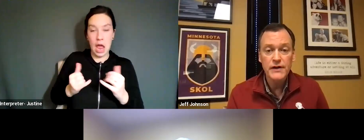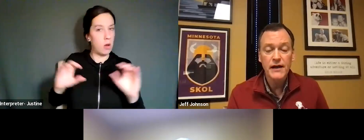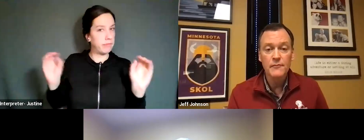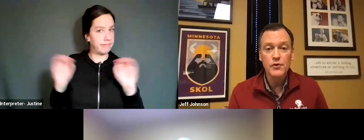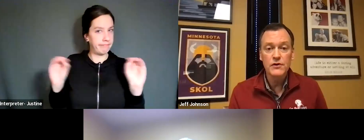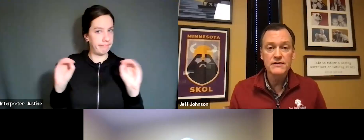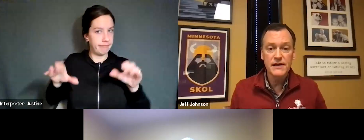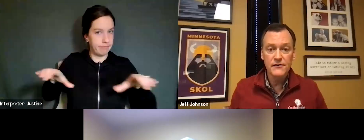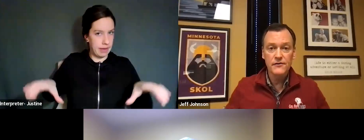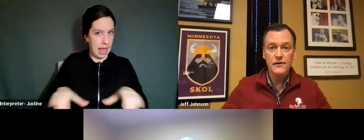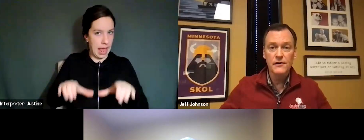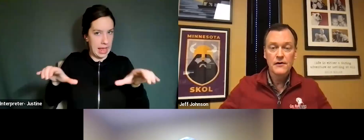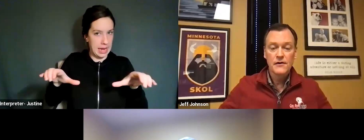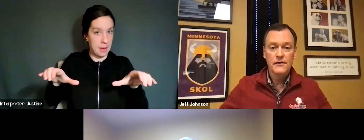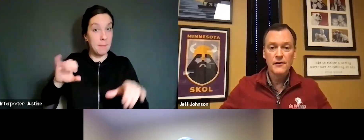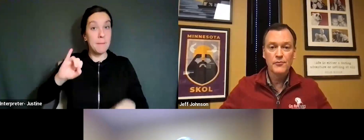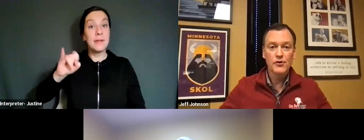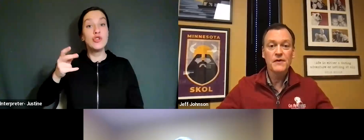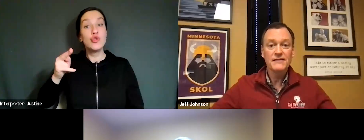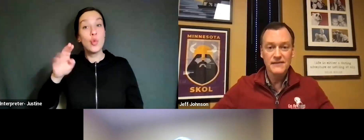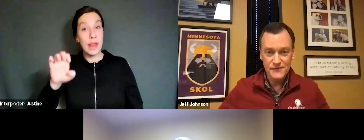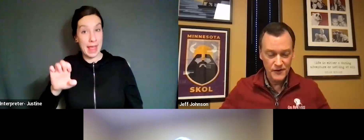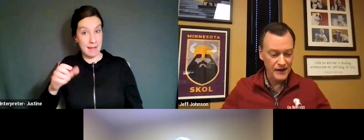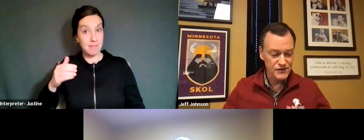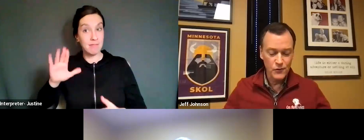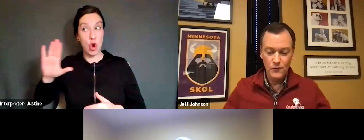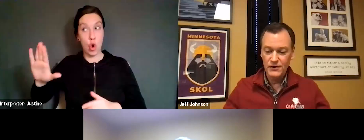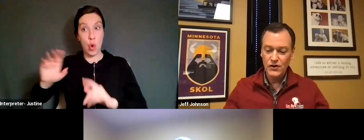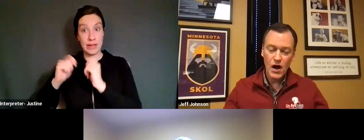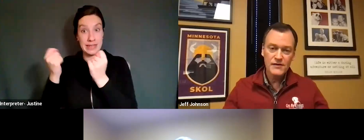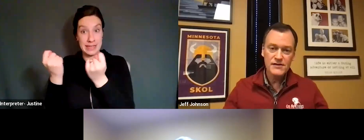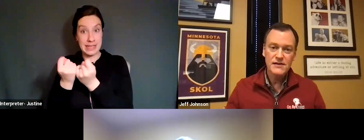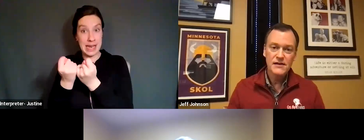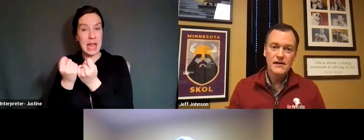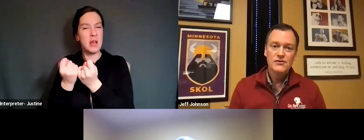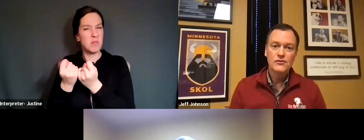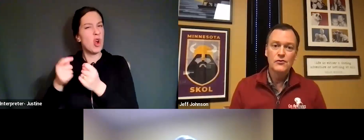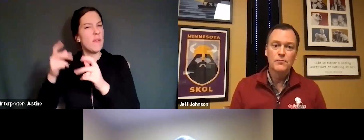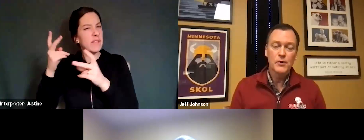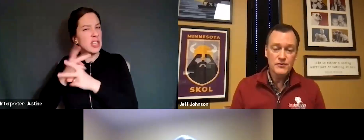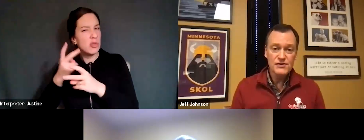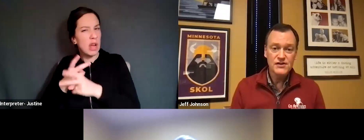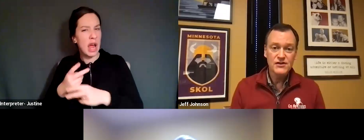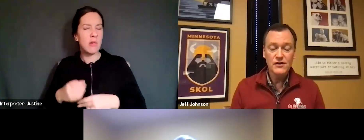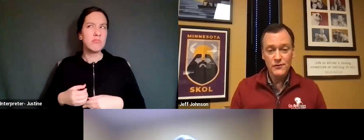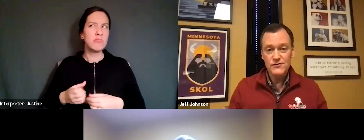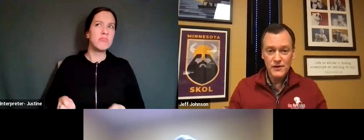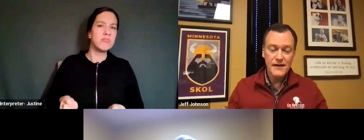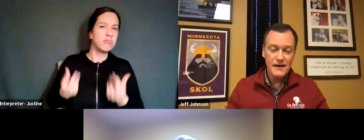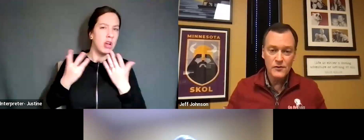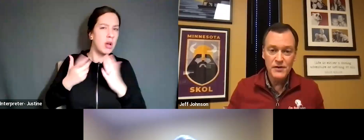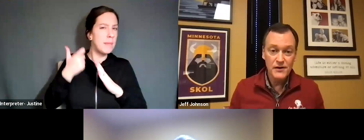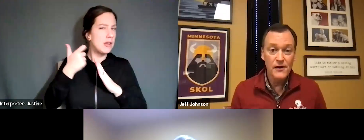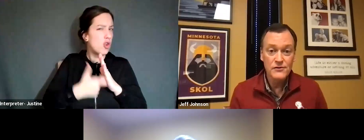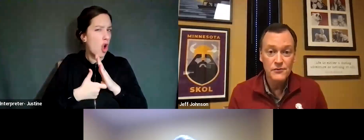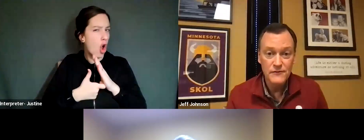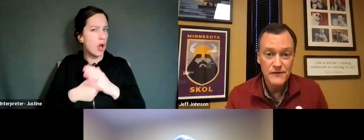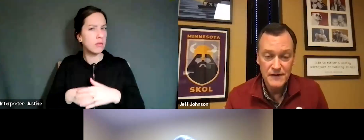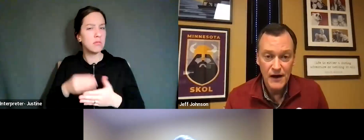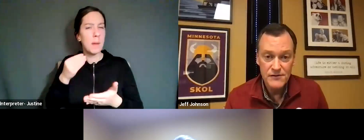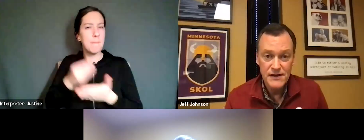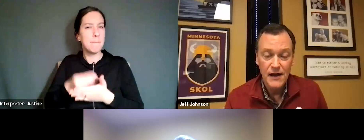actually working on putting together the prospectus for that. So what would it cost to purchase the unit, which we think would be